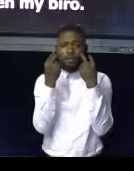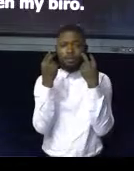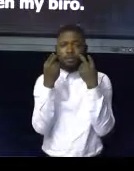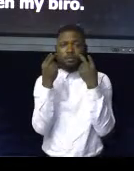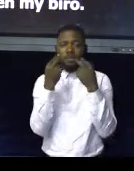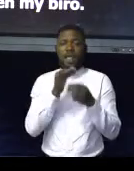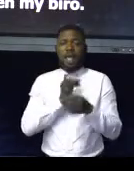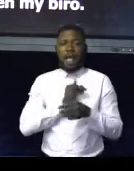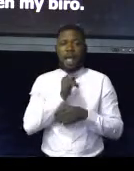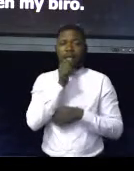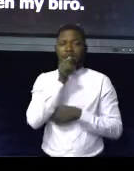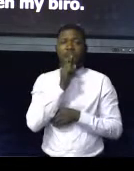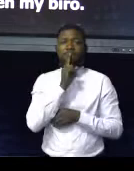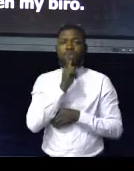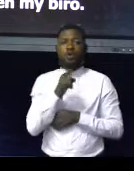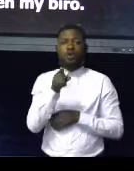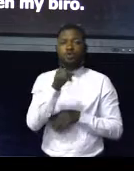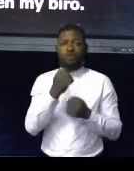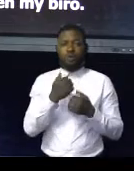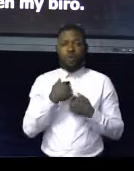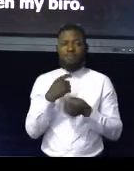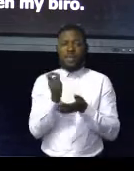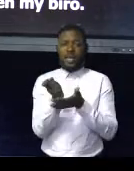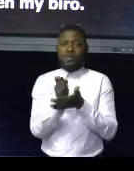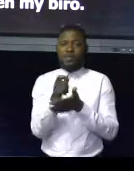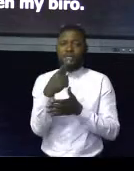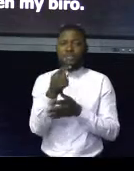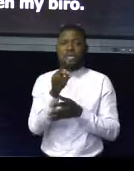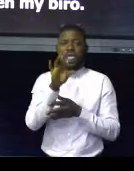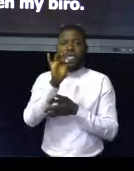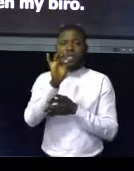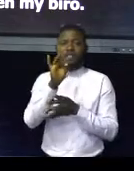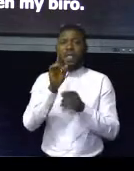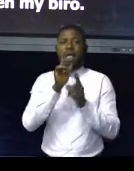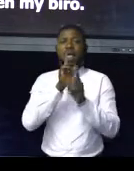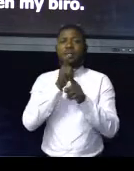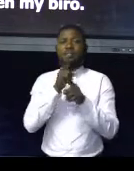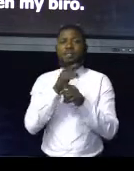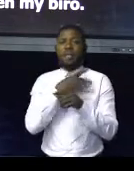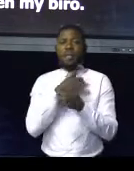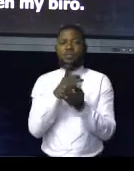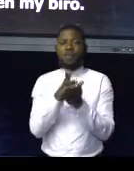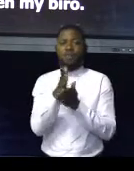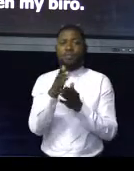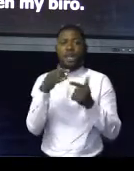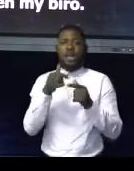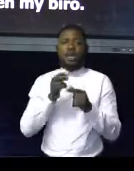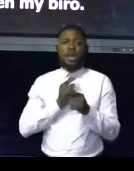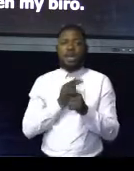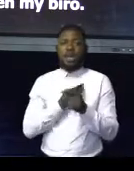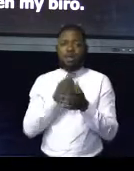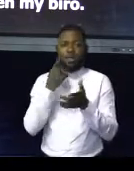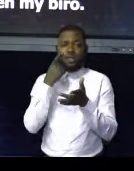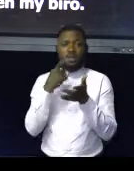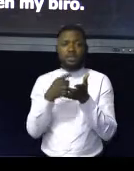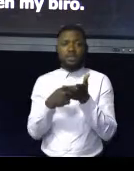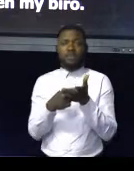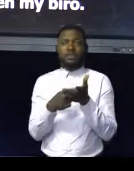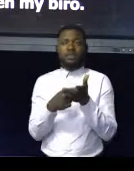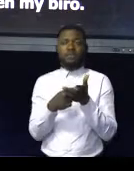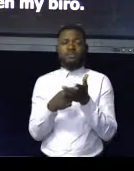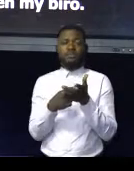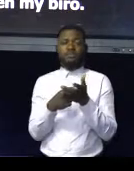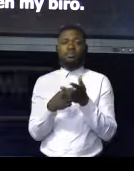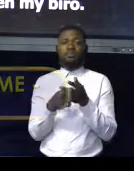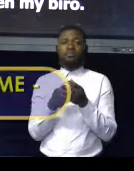Eyes on me. I am sure you've written the 8 answers and you're correct. So let's check.